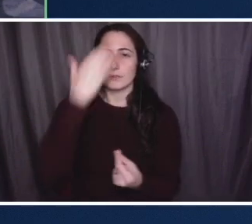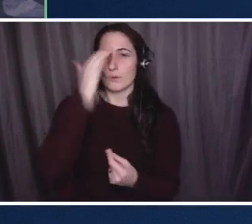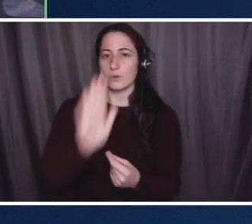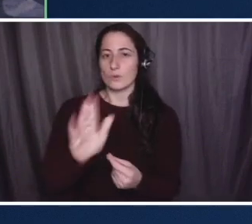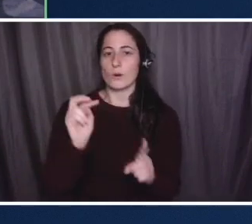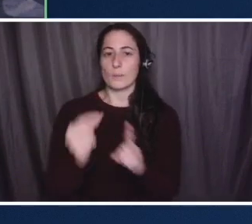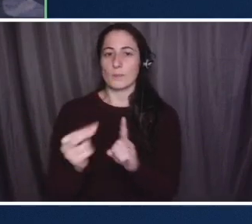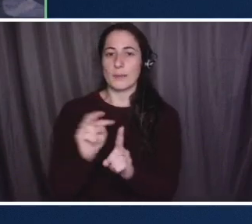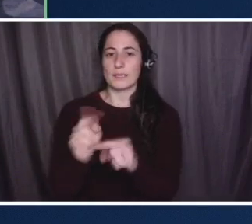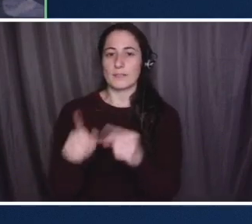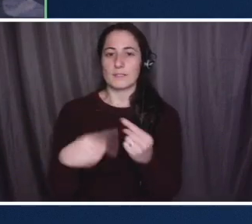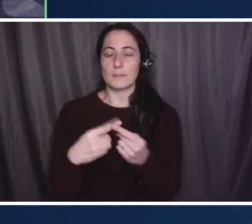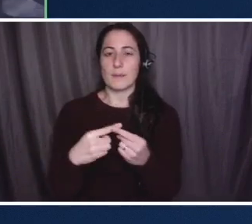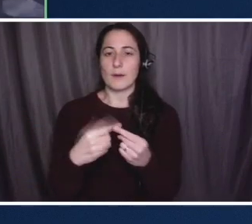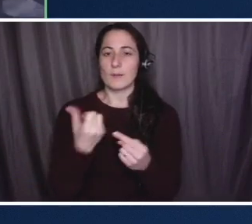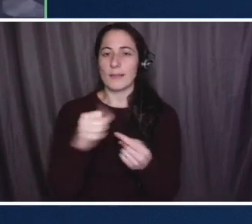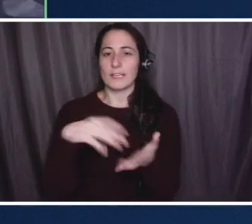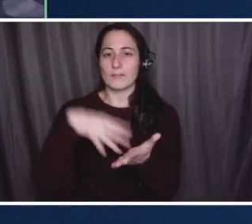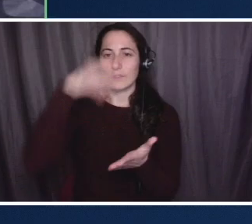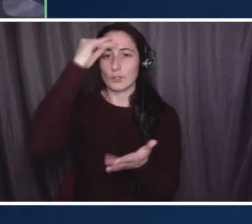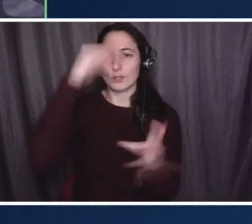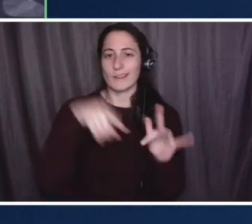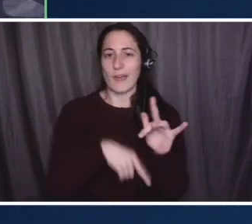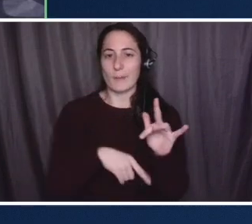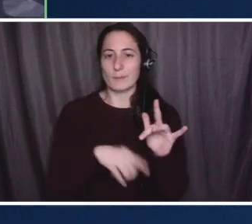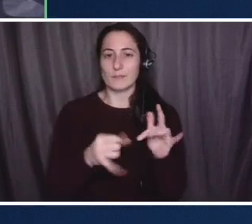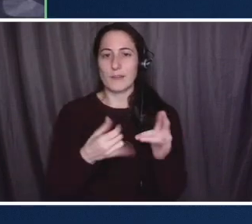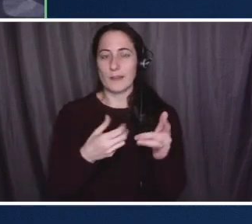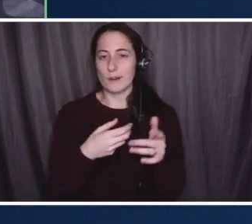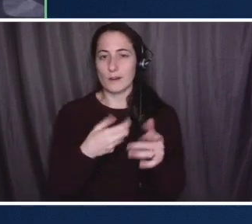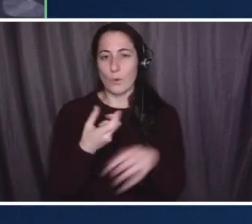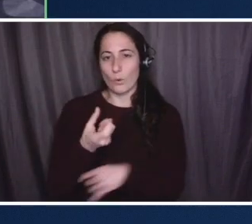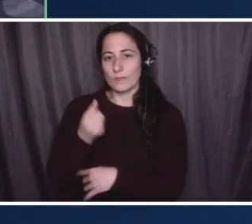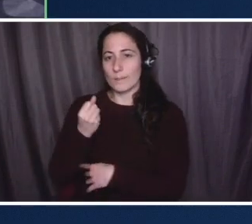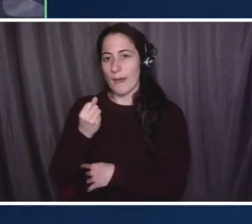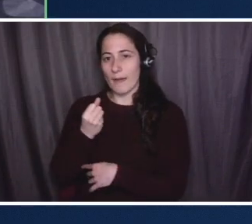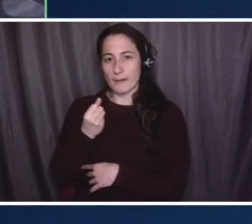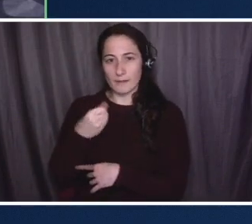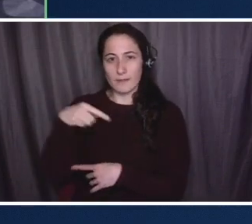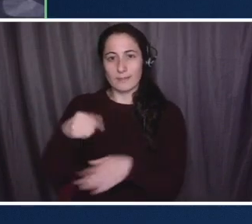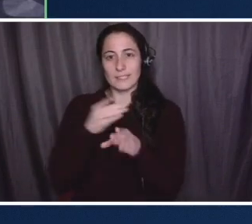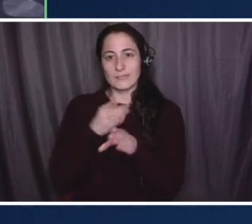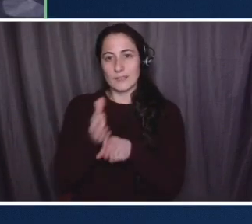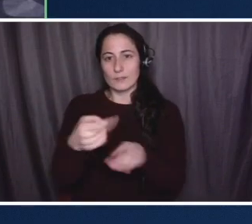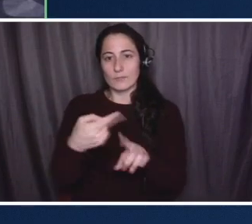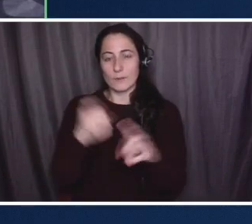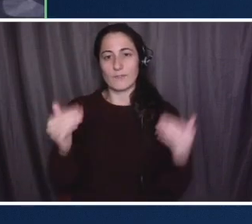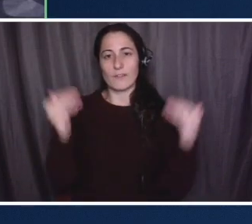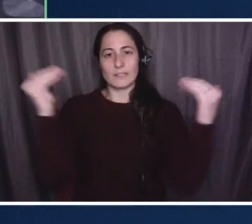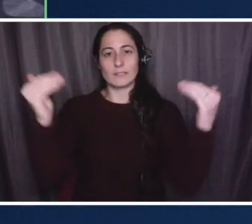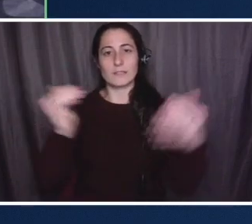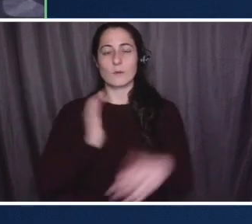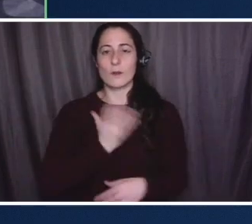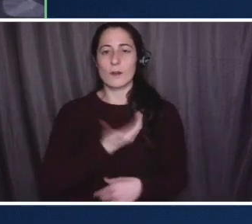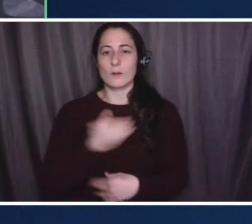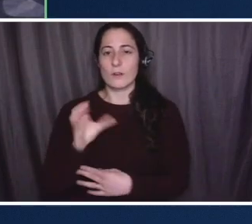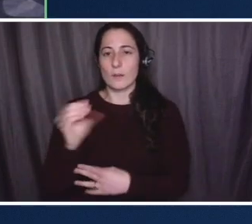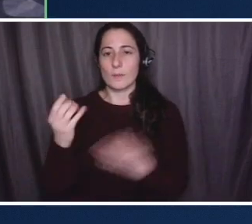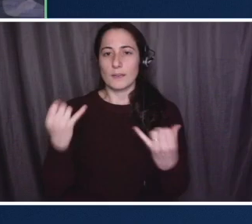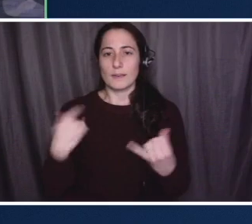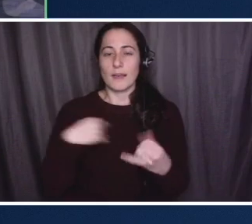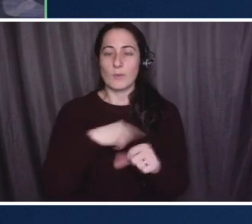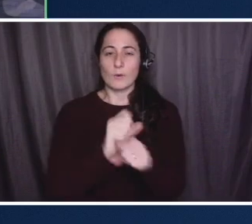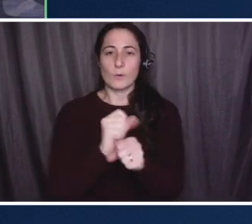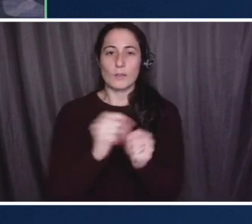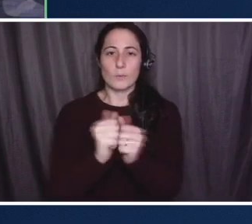the learning gaps that are holding back the advancement of this field. At Cloudburst, we're currently working with the Elections and Political